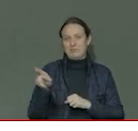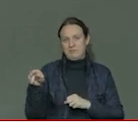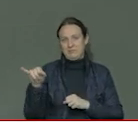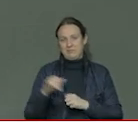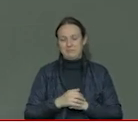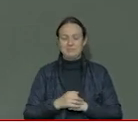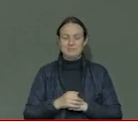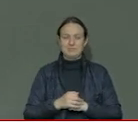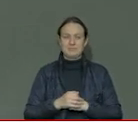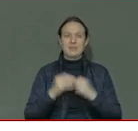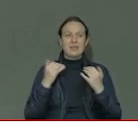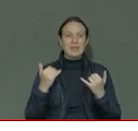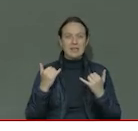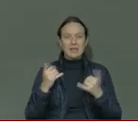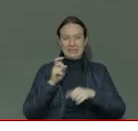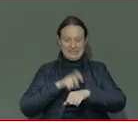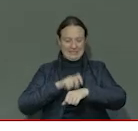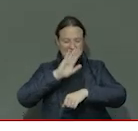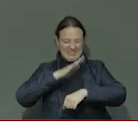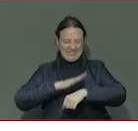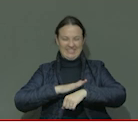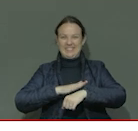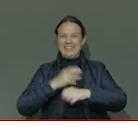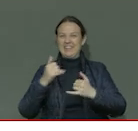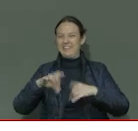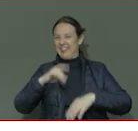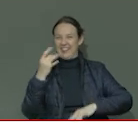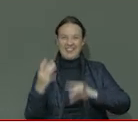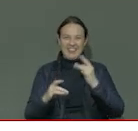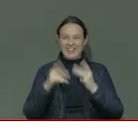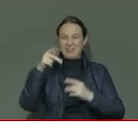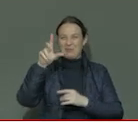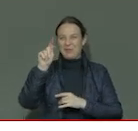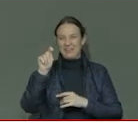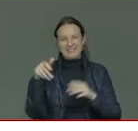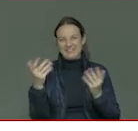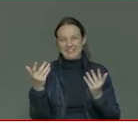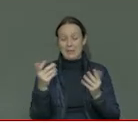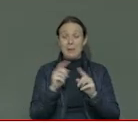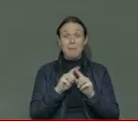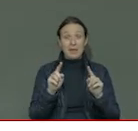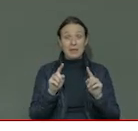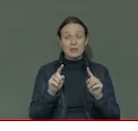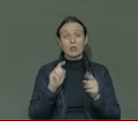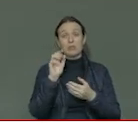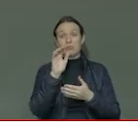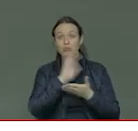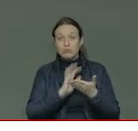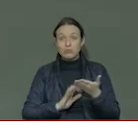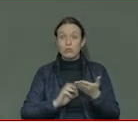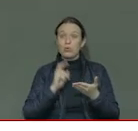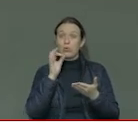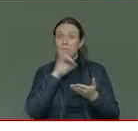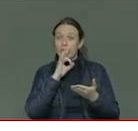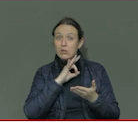Right. Now, guys, we're really not going to have time to do a detailed study of the plot, but it is a fantastical story about a 16-year-old